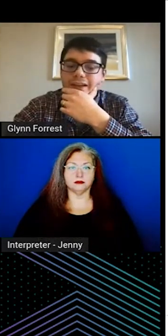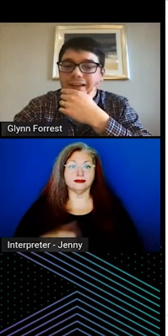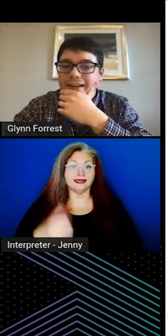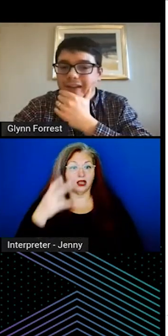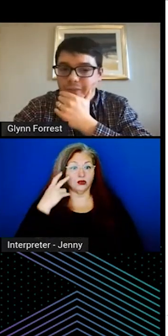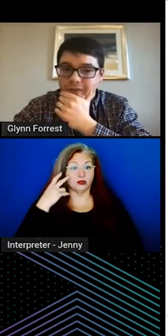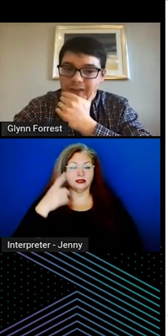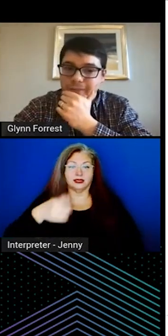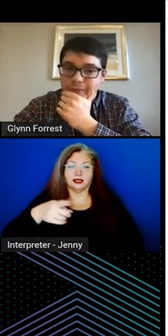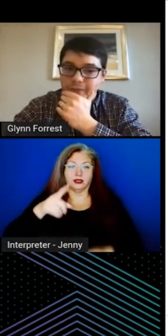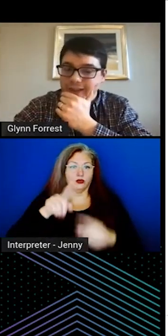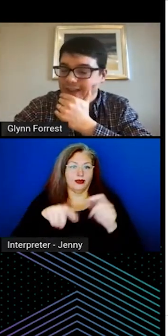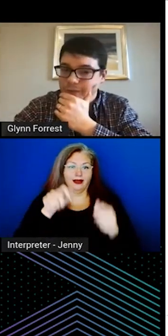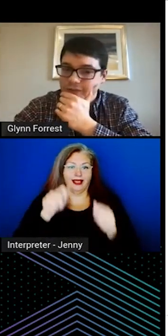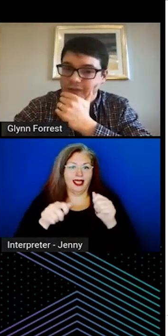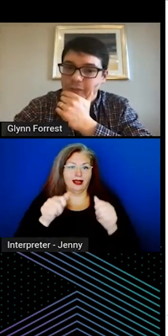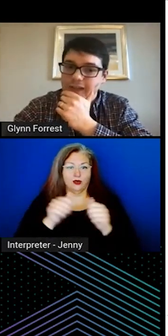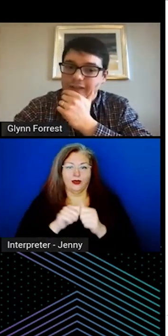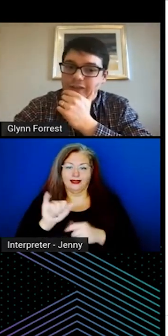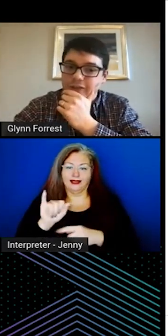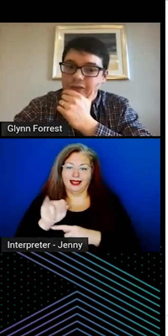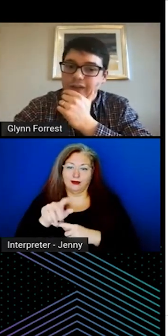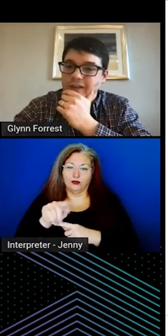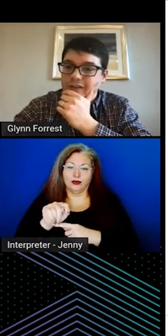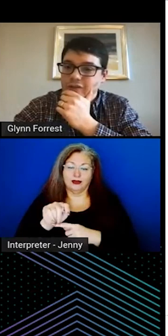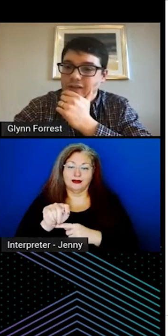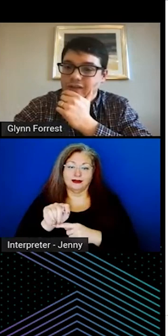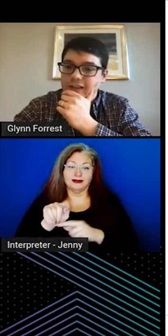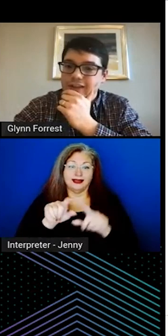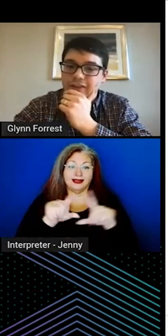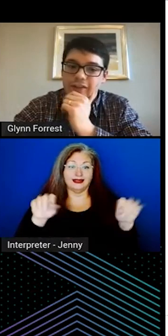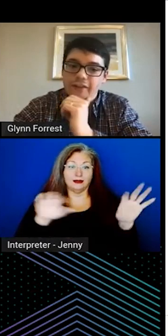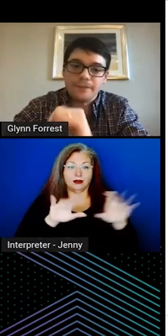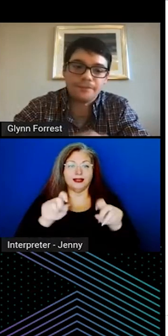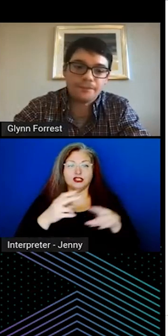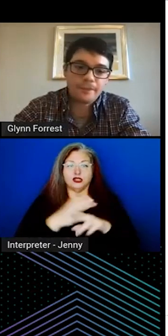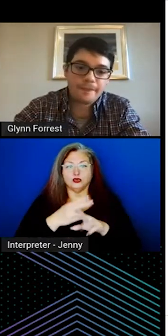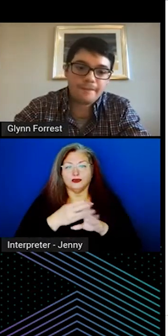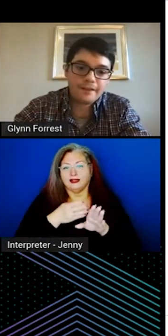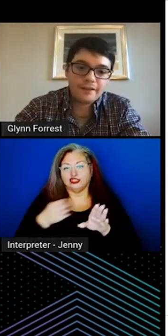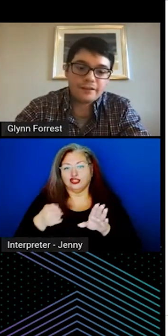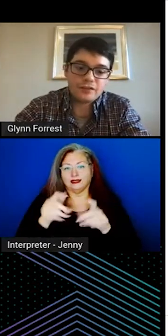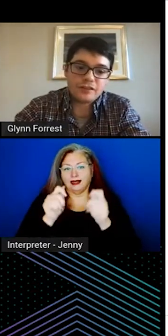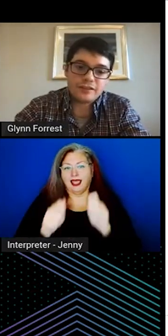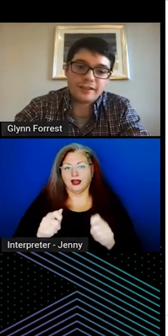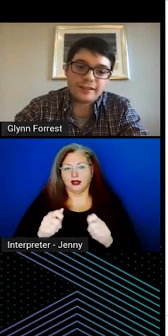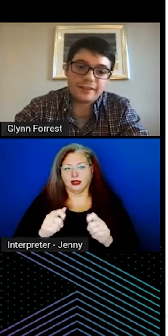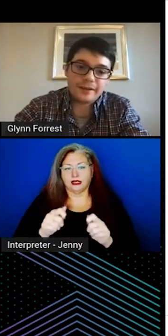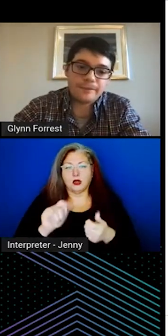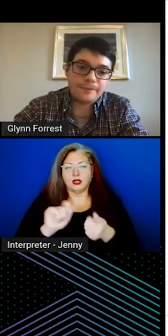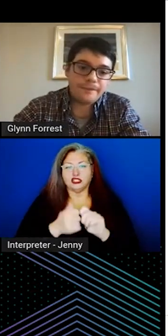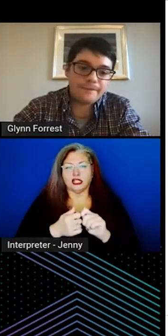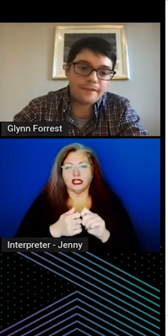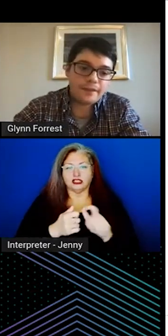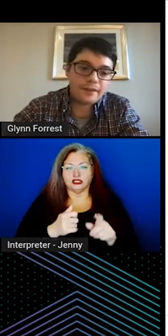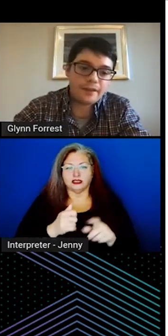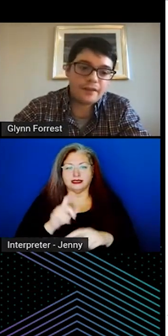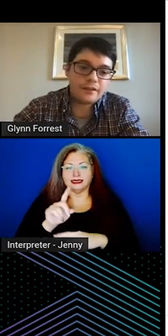we can't edit with input text boxes. We have to use this JSON editor here. Let's change the data type.